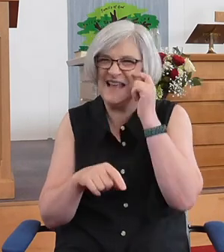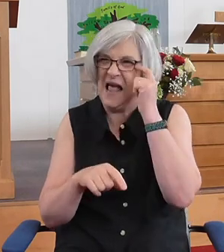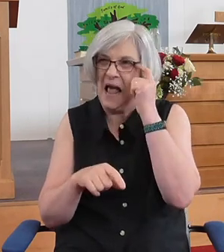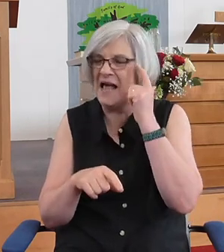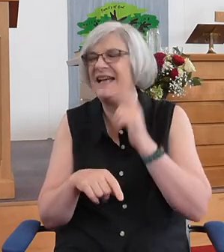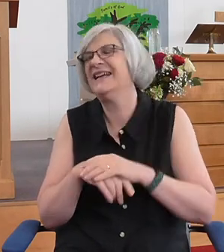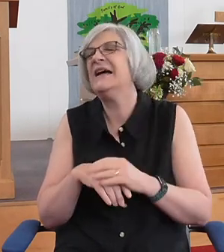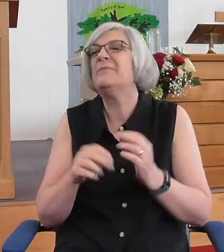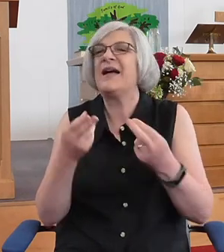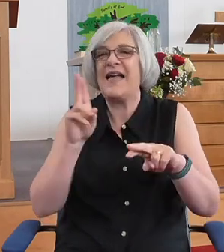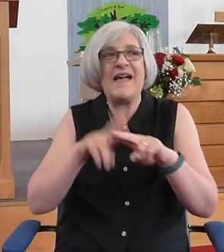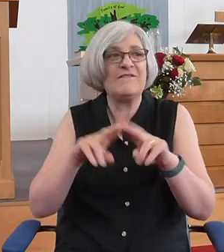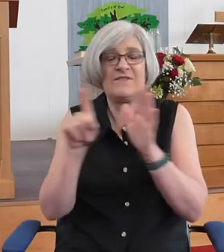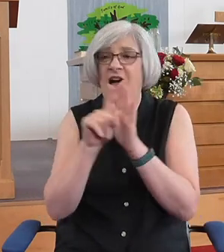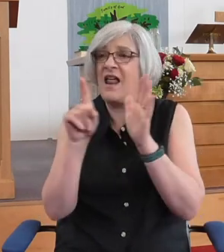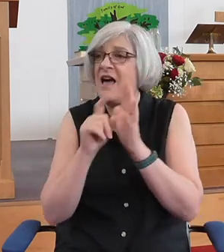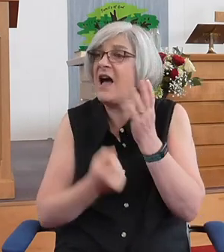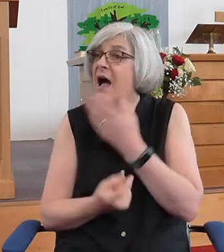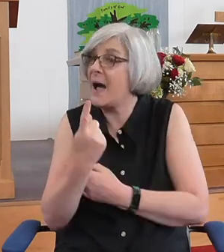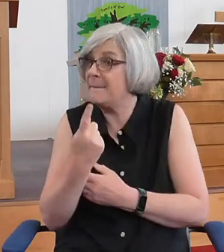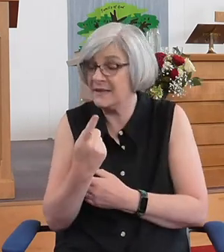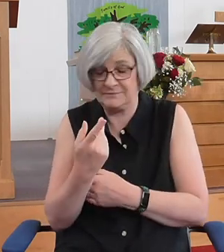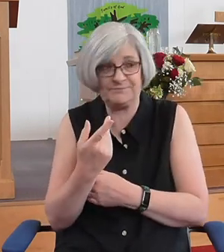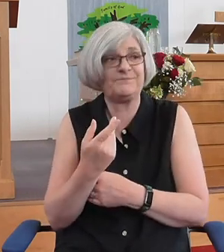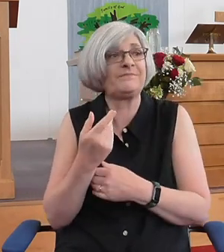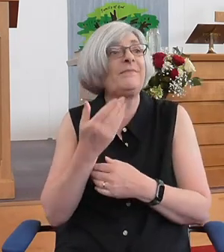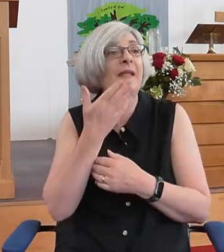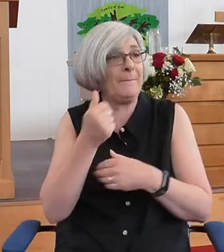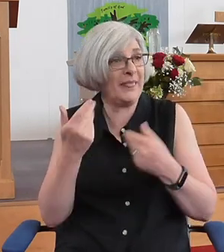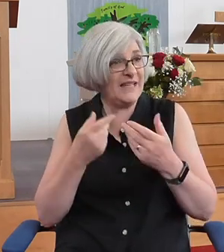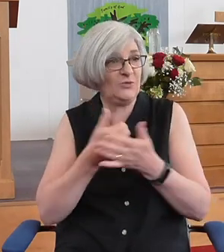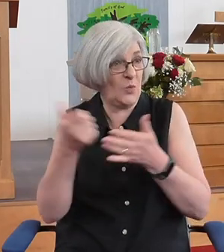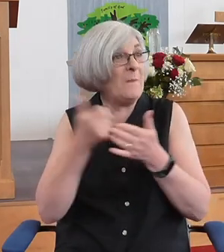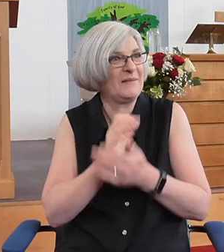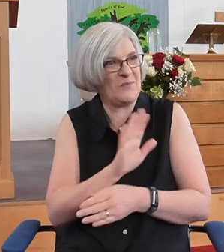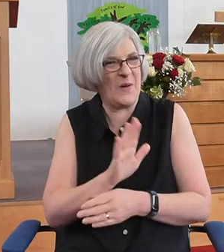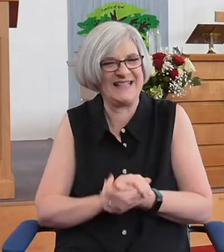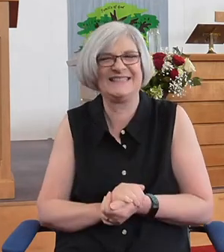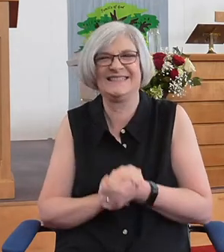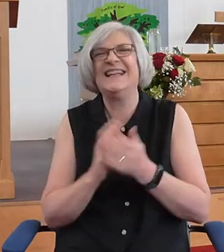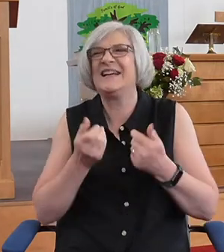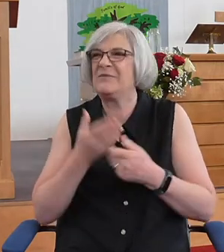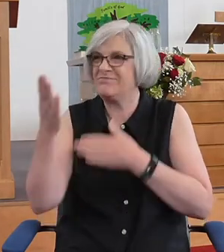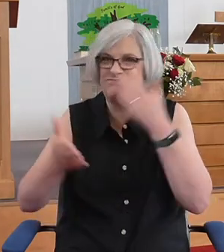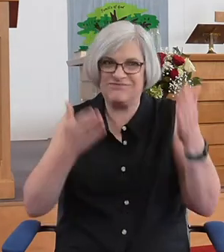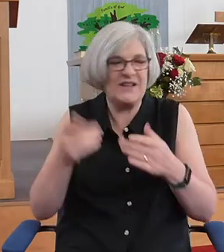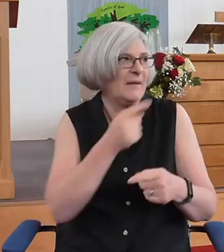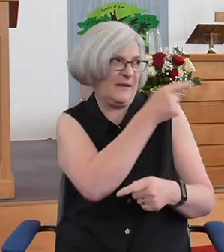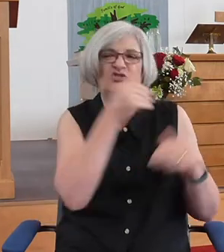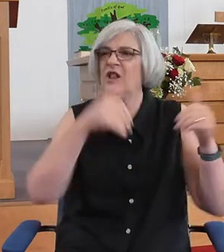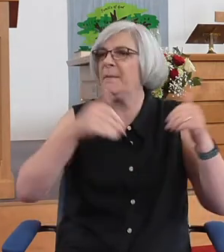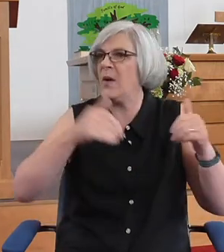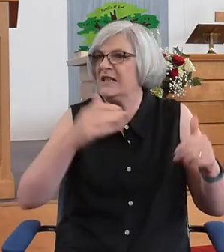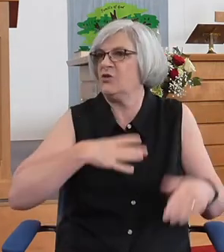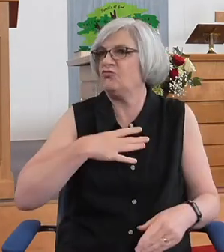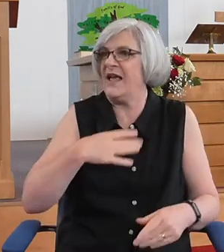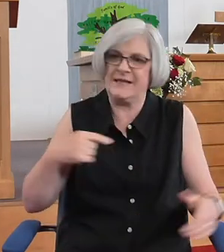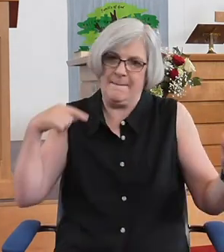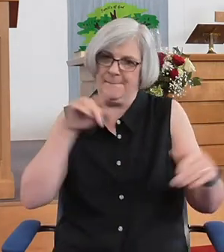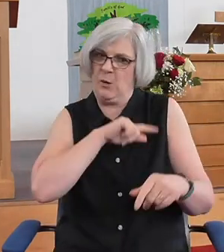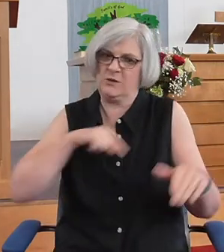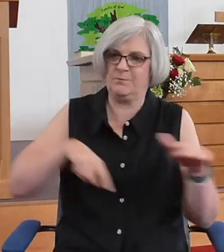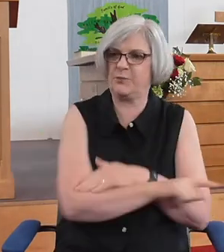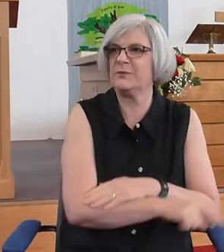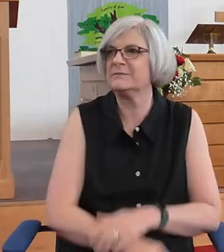event that the alarm goes off, as usual, I'll be waiting for you out in the car park. Right,